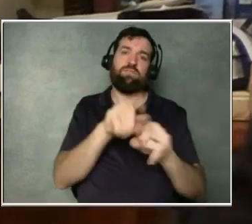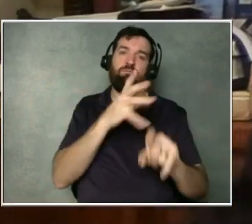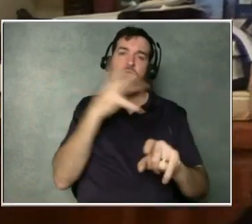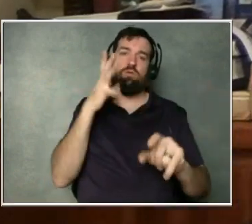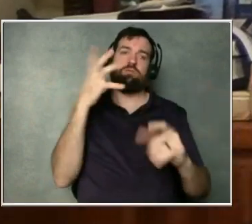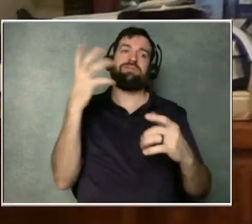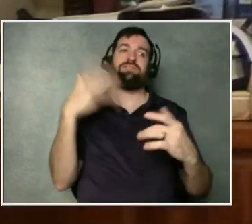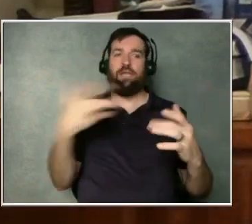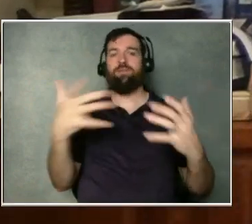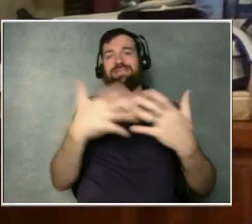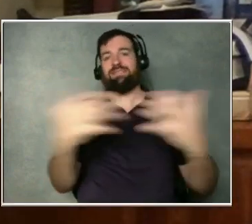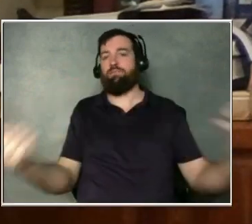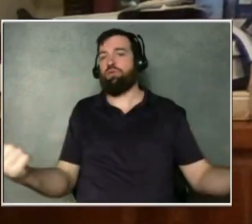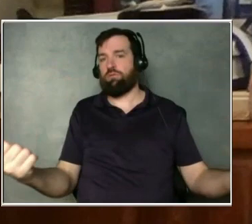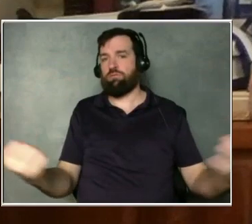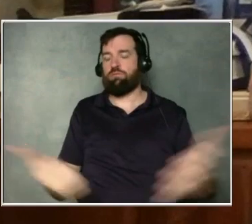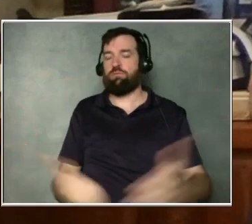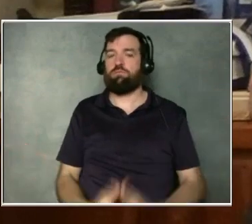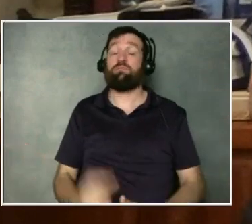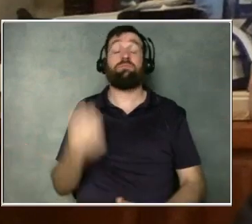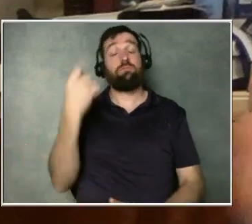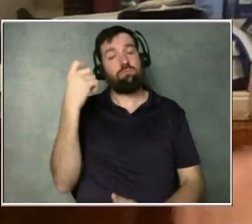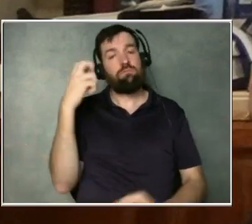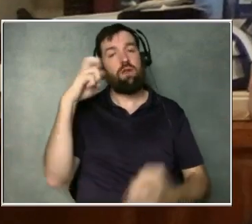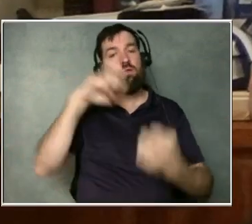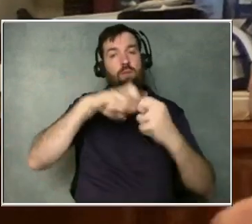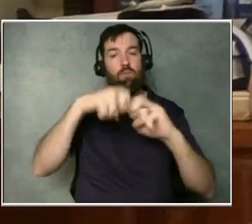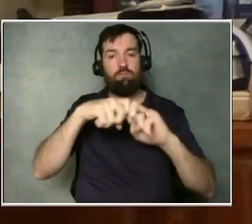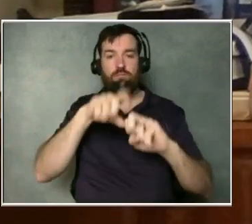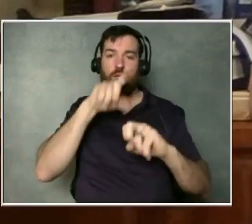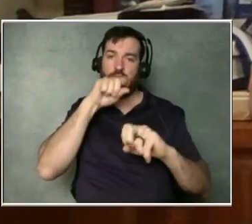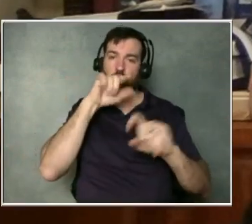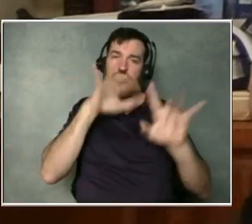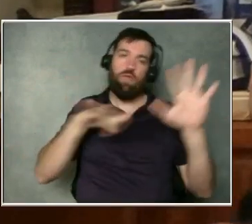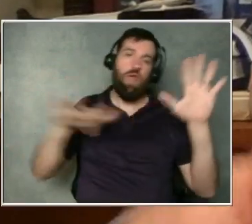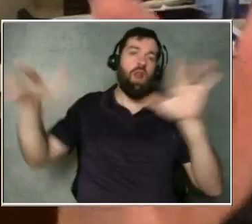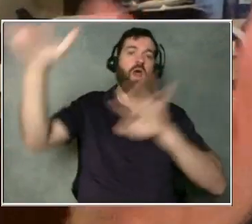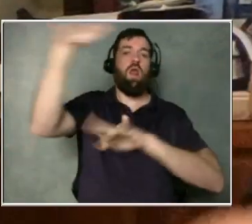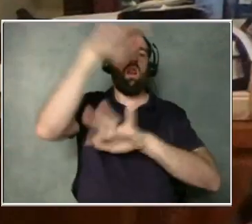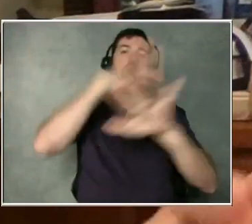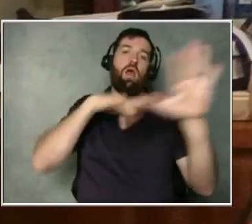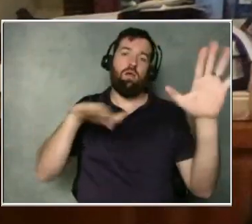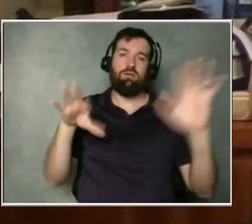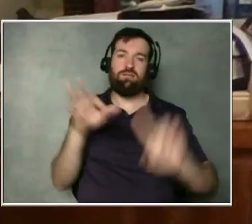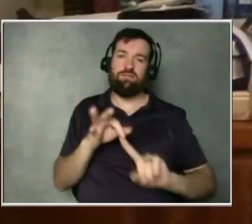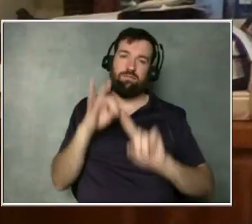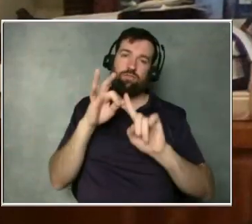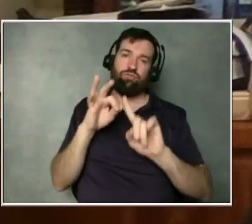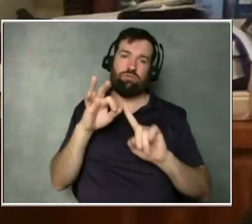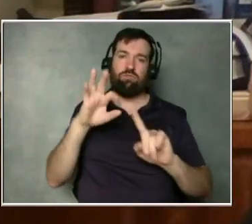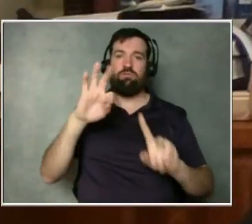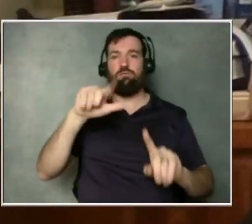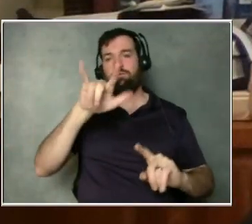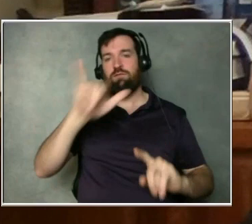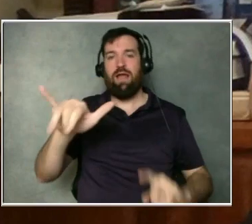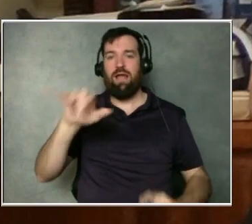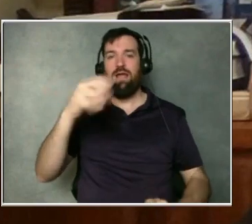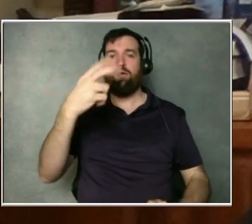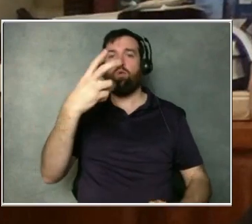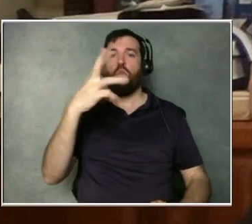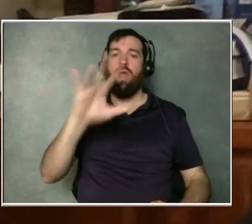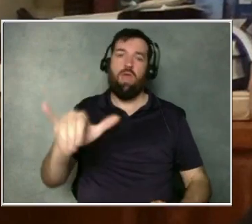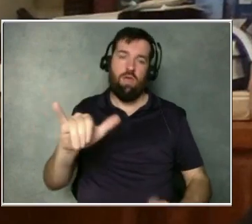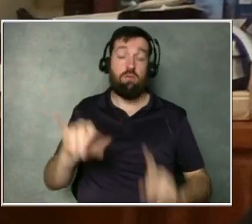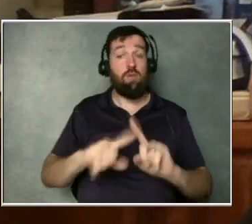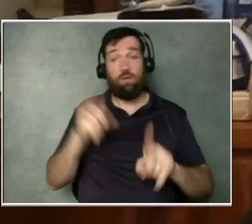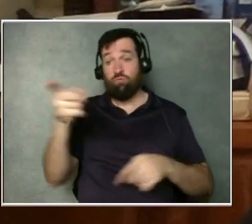separate entities. The problem is the birds move around everywhere, particularly along the flyways. So you're right